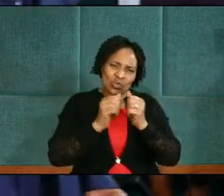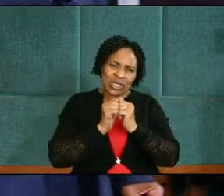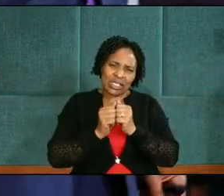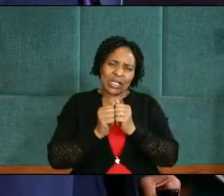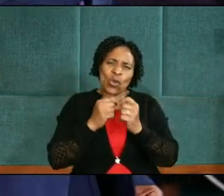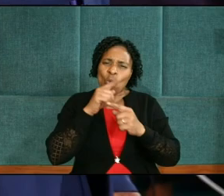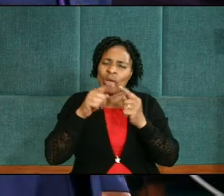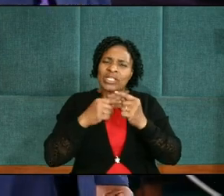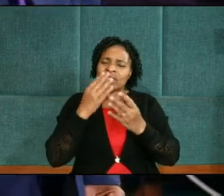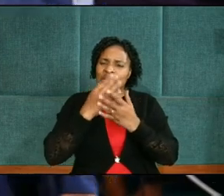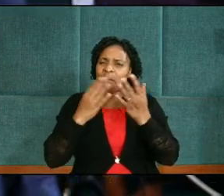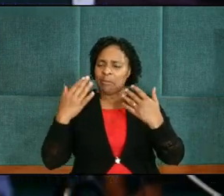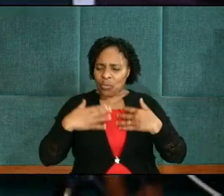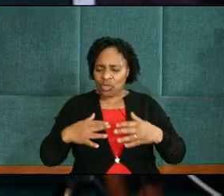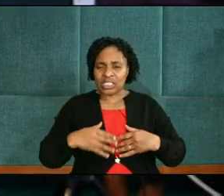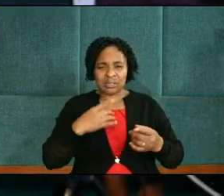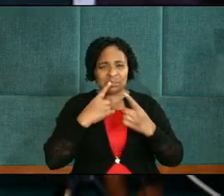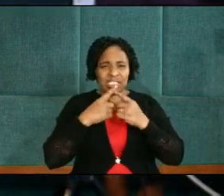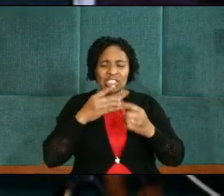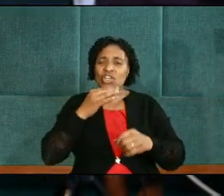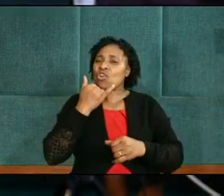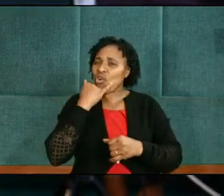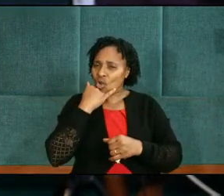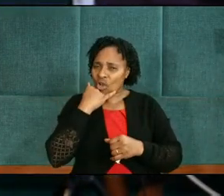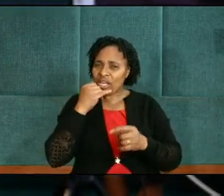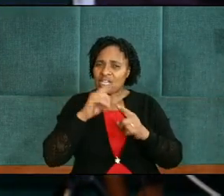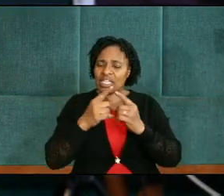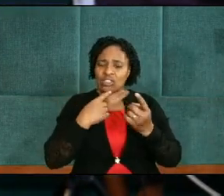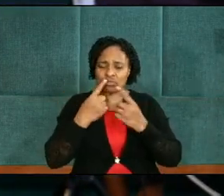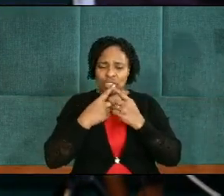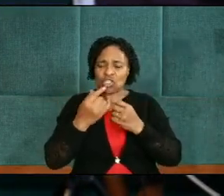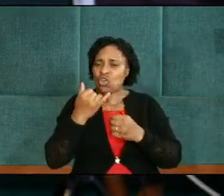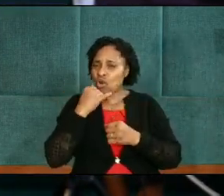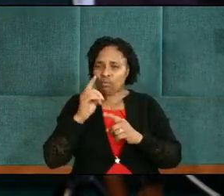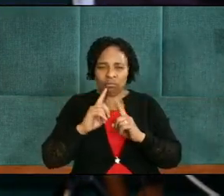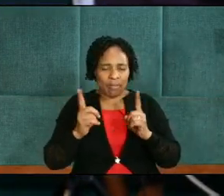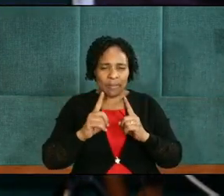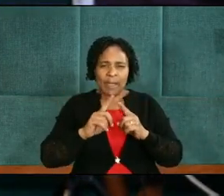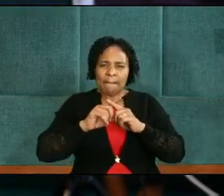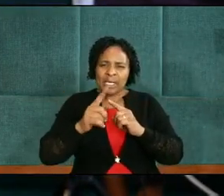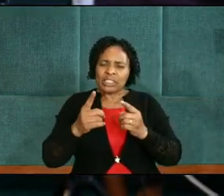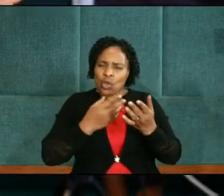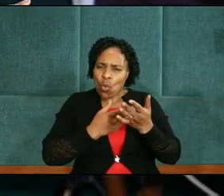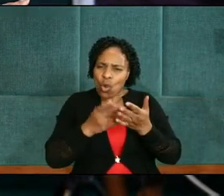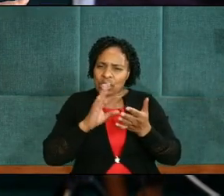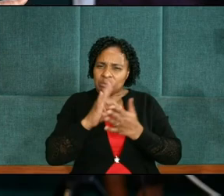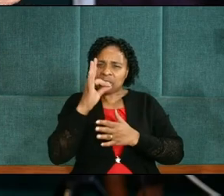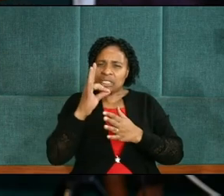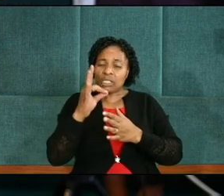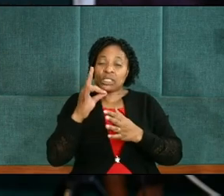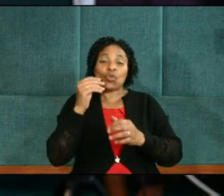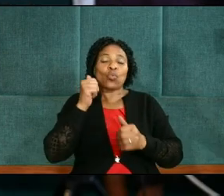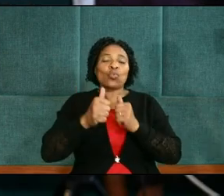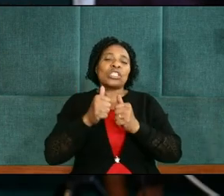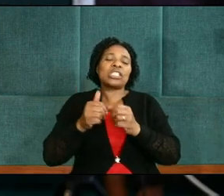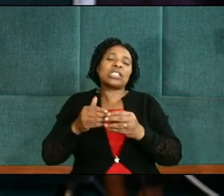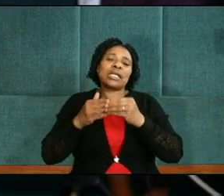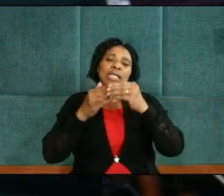speak evil of you, you won't speak evil of them. No. Because there's a Holy Ghost power that directs your life.